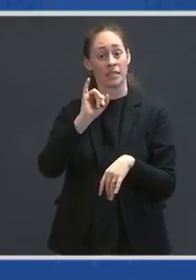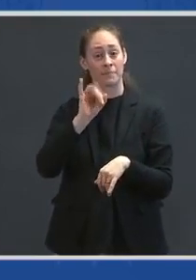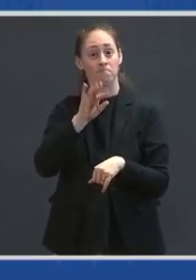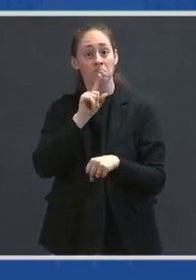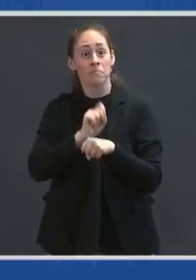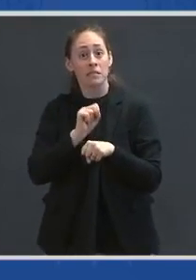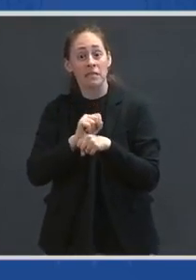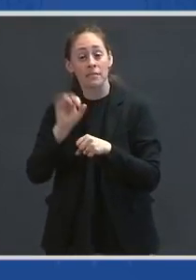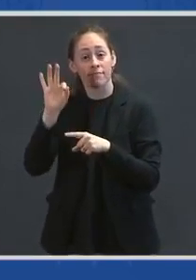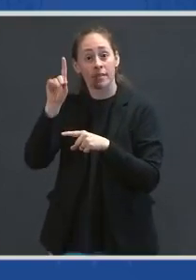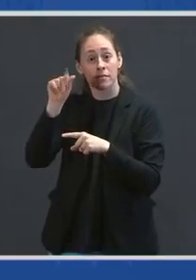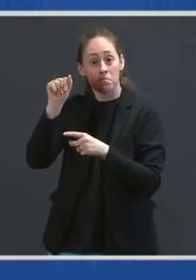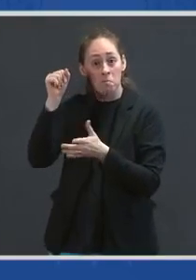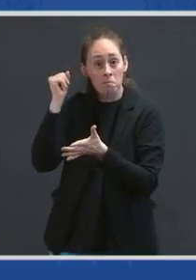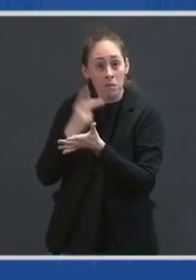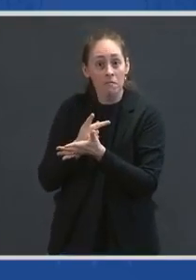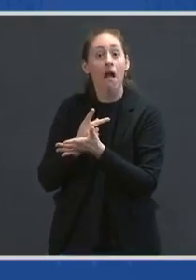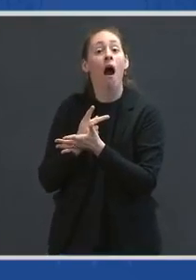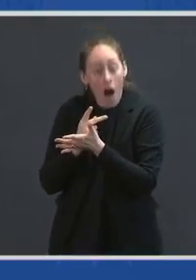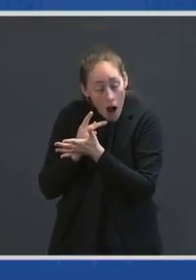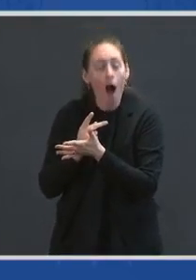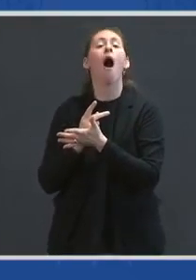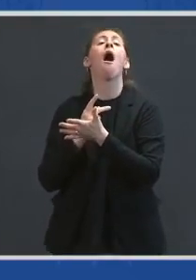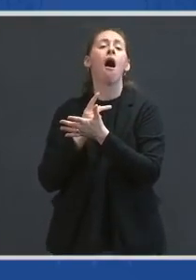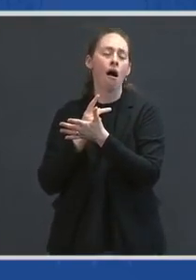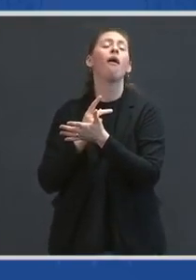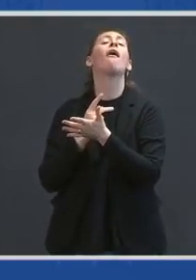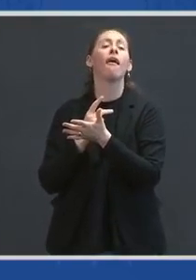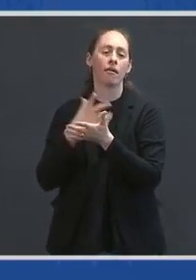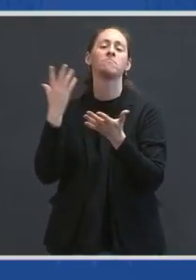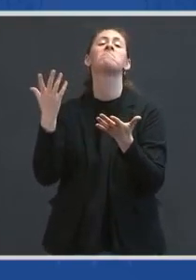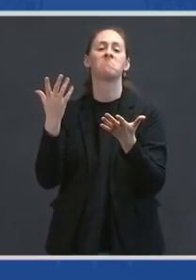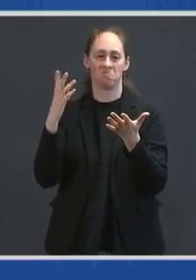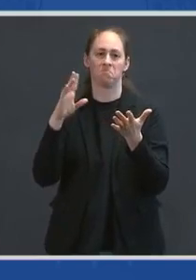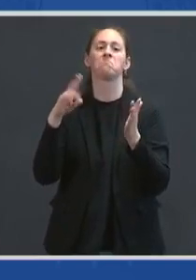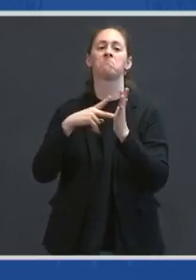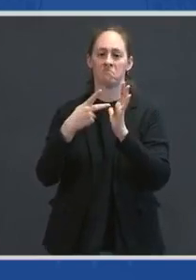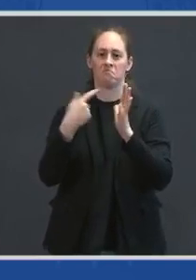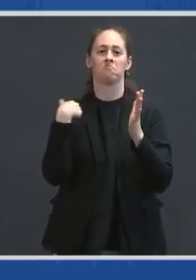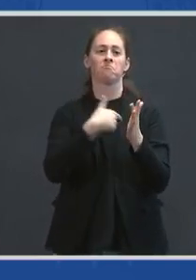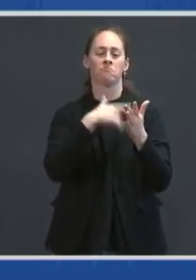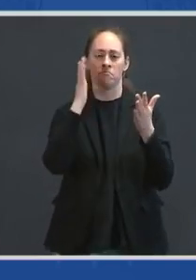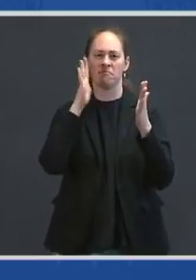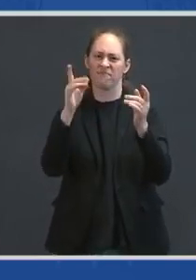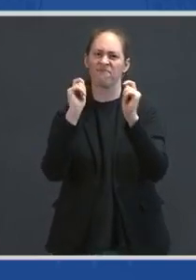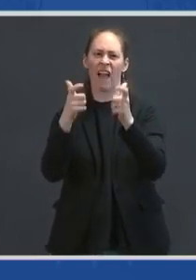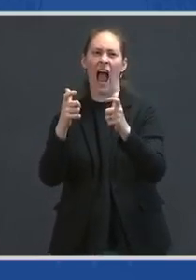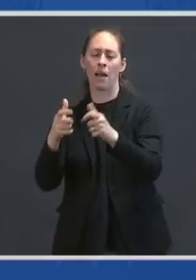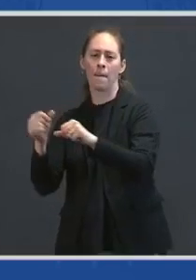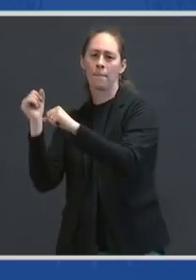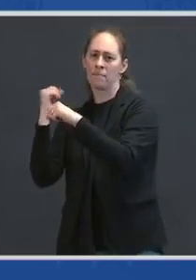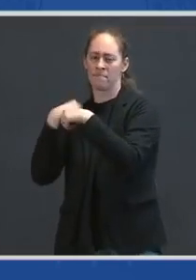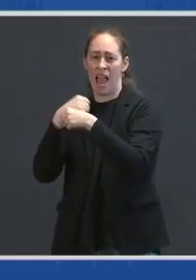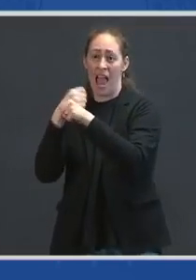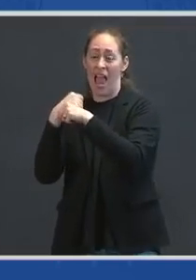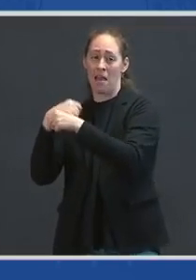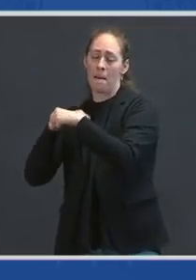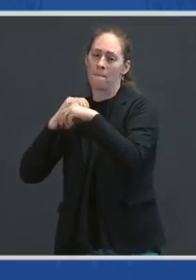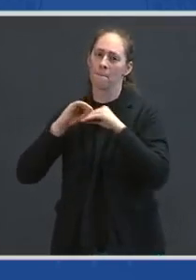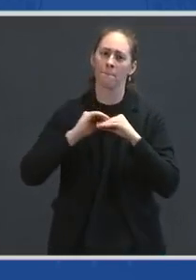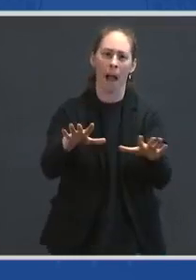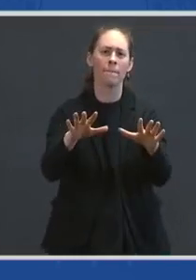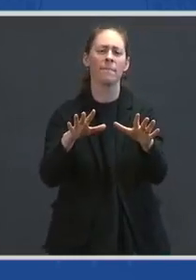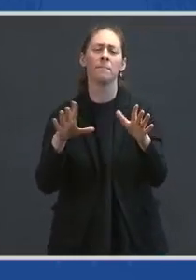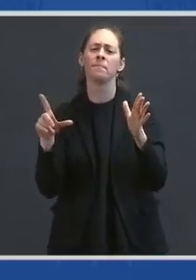plan to roll it out as quickly as Johnson & Johnson can make it. We'll use every conceivable way to expand manufacturing